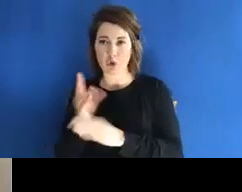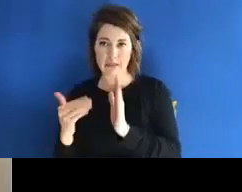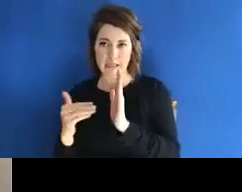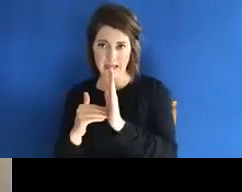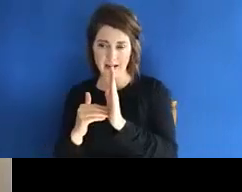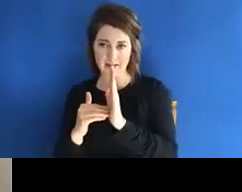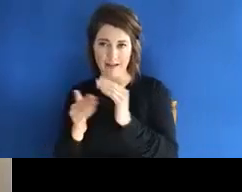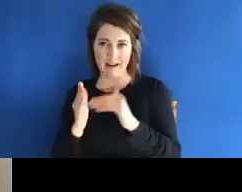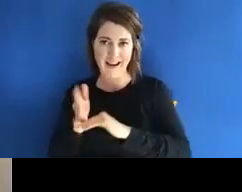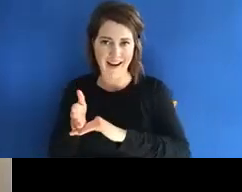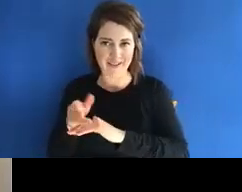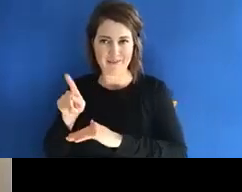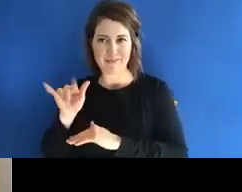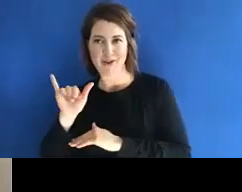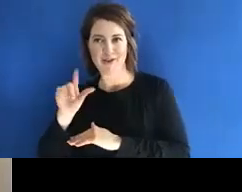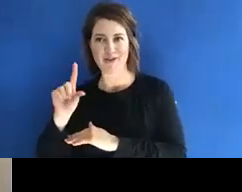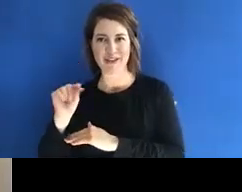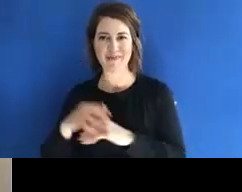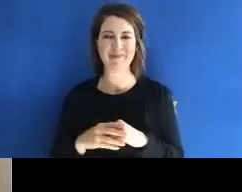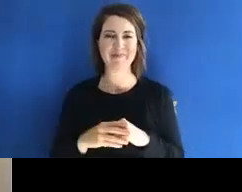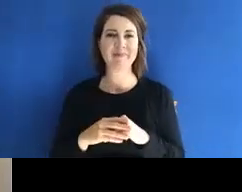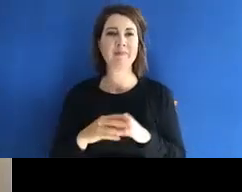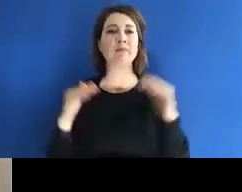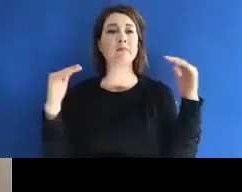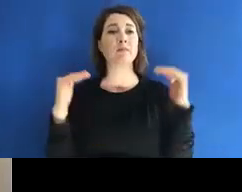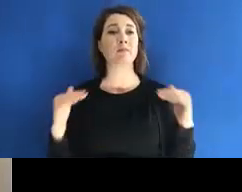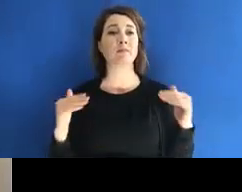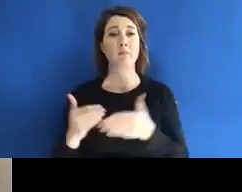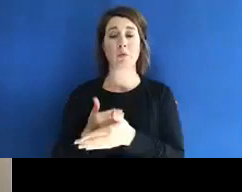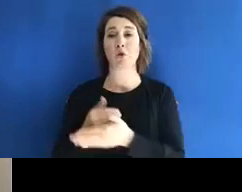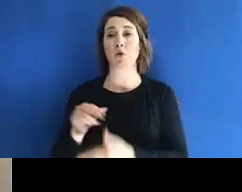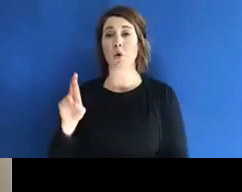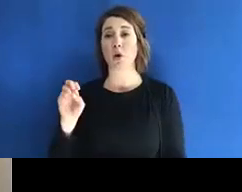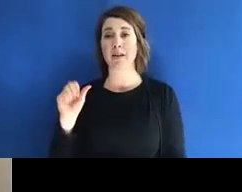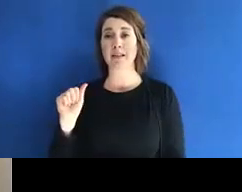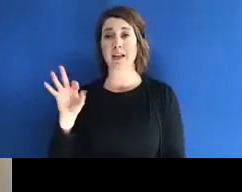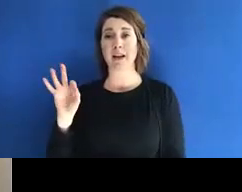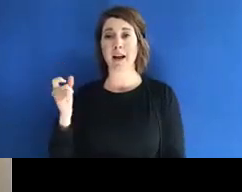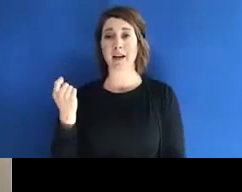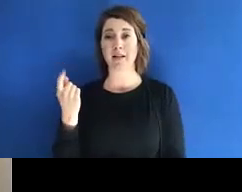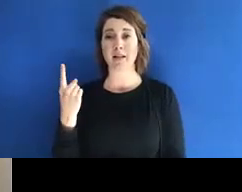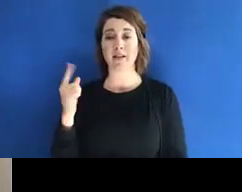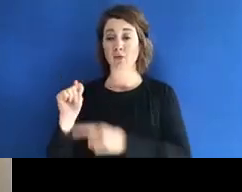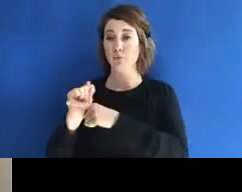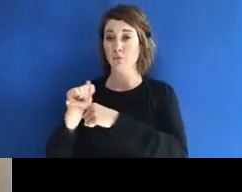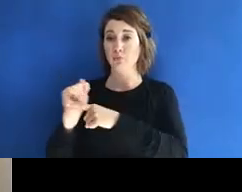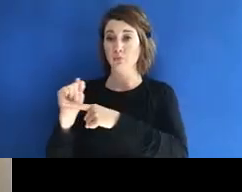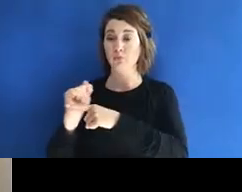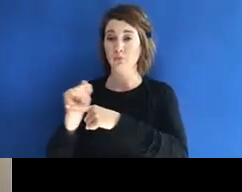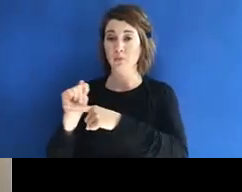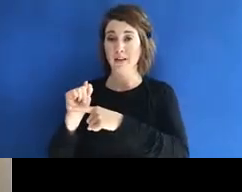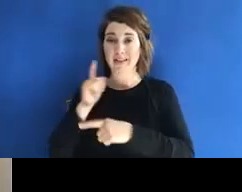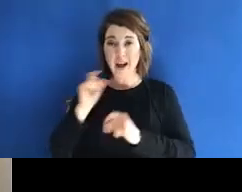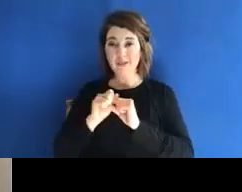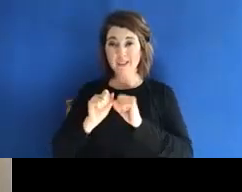year 20. A link here for the new RSA 911 training series that we rolled out over the past several months